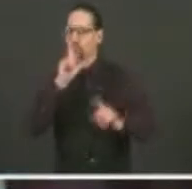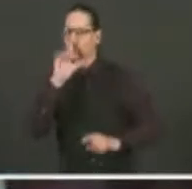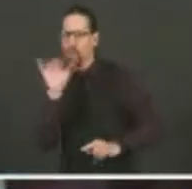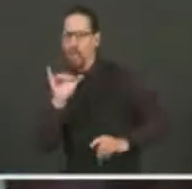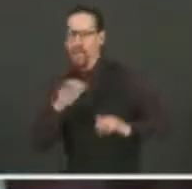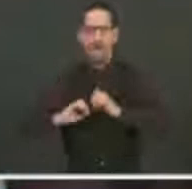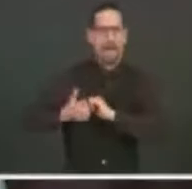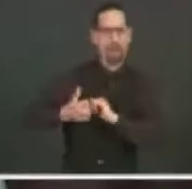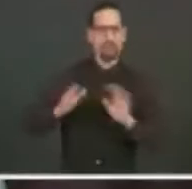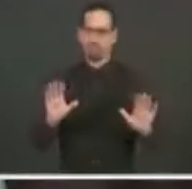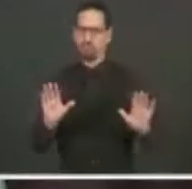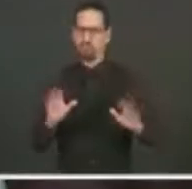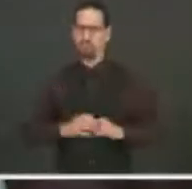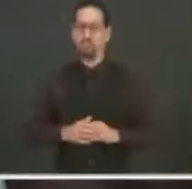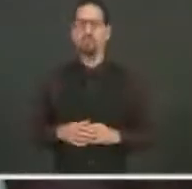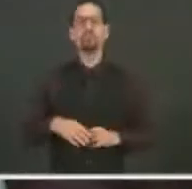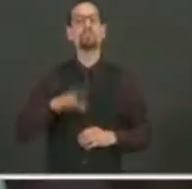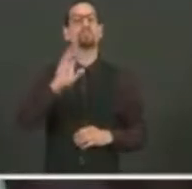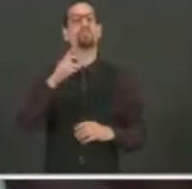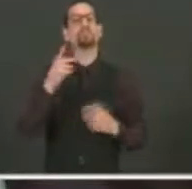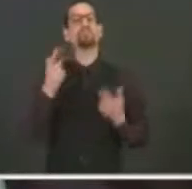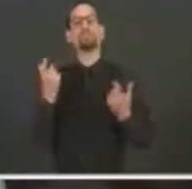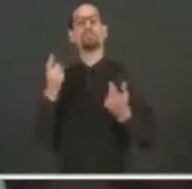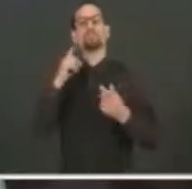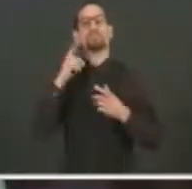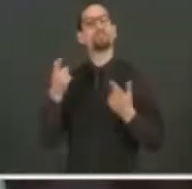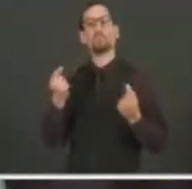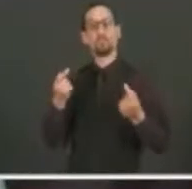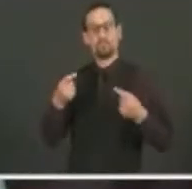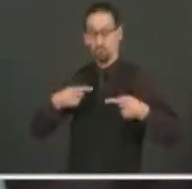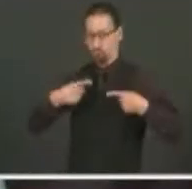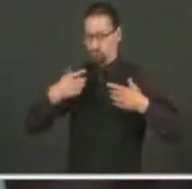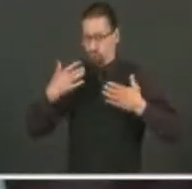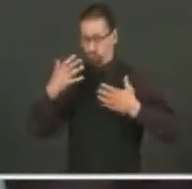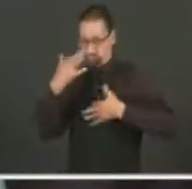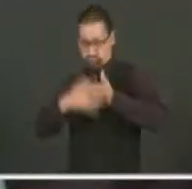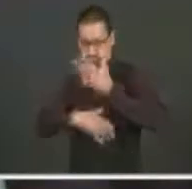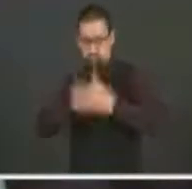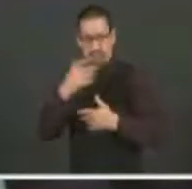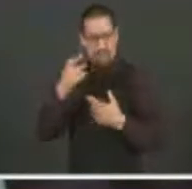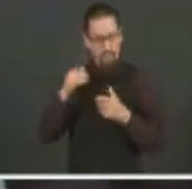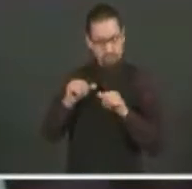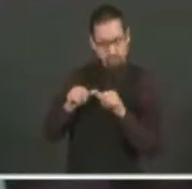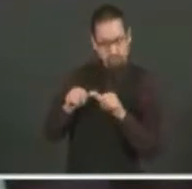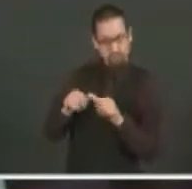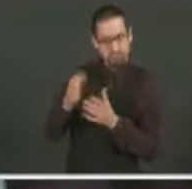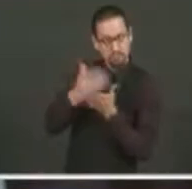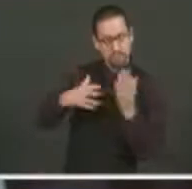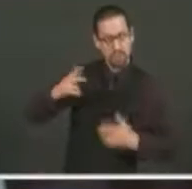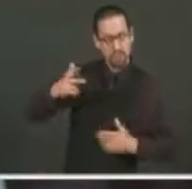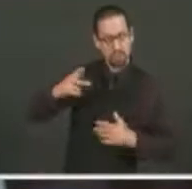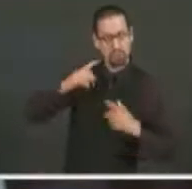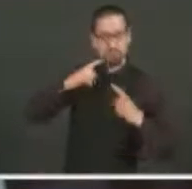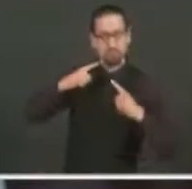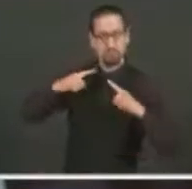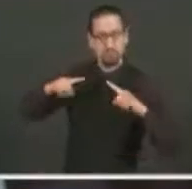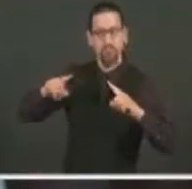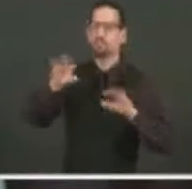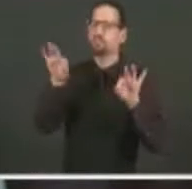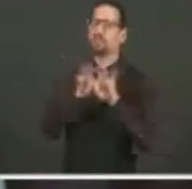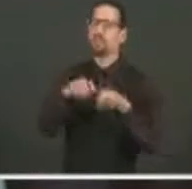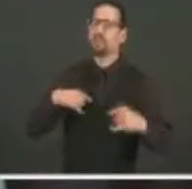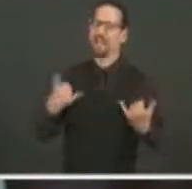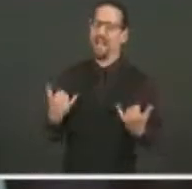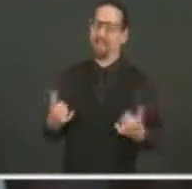The only way that's going to work is if we work even harder, all